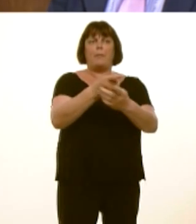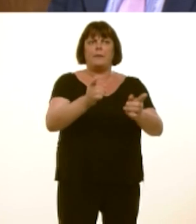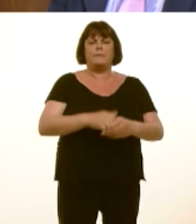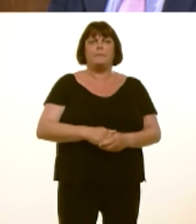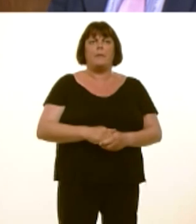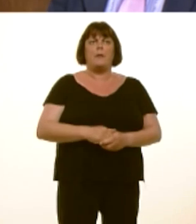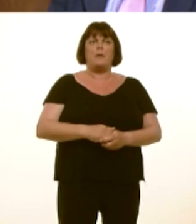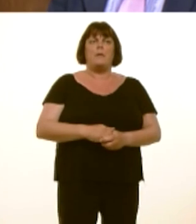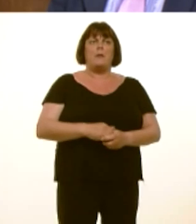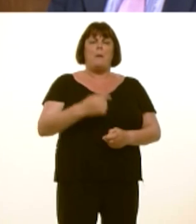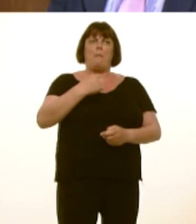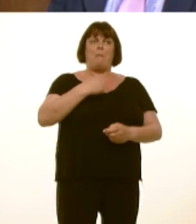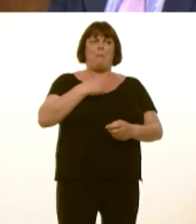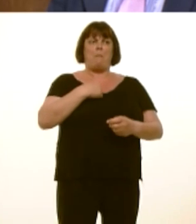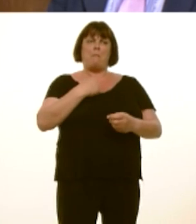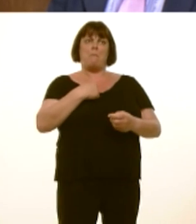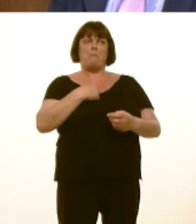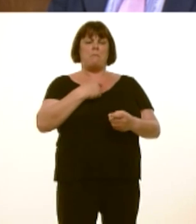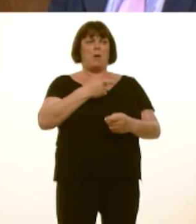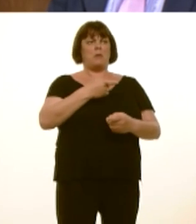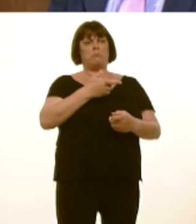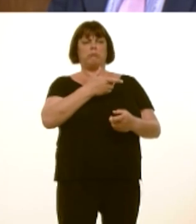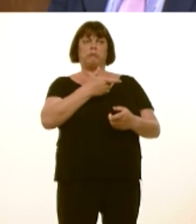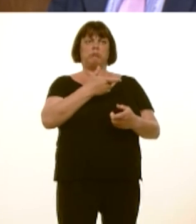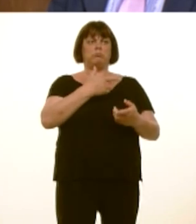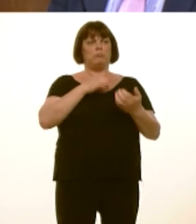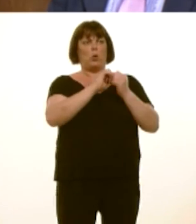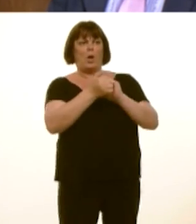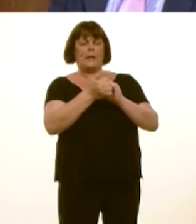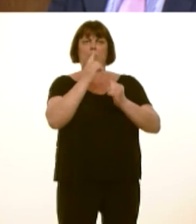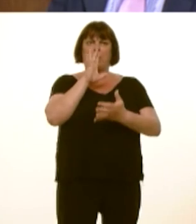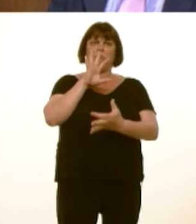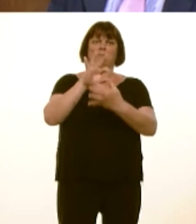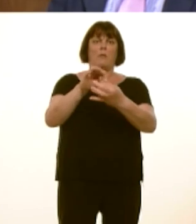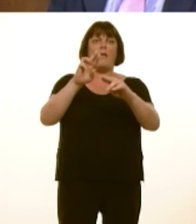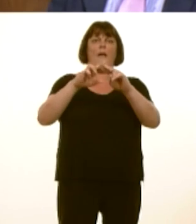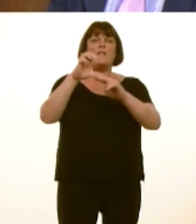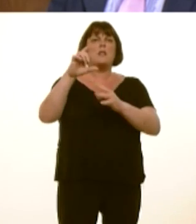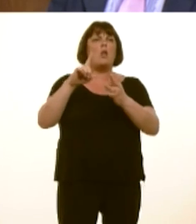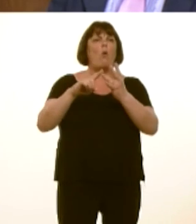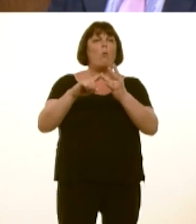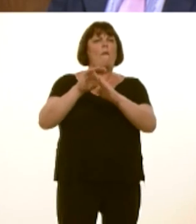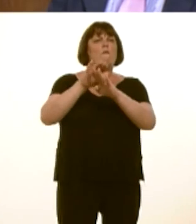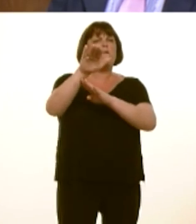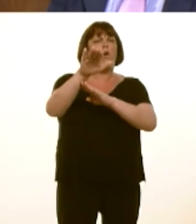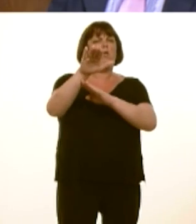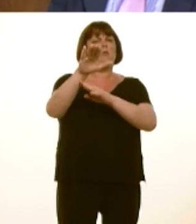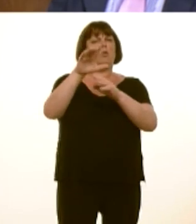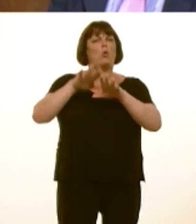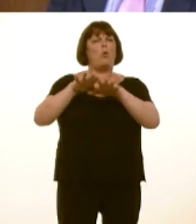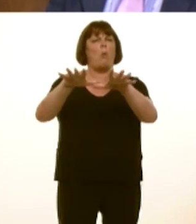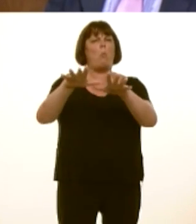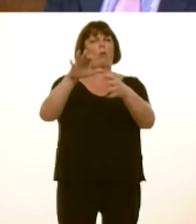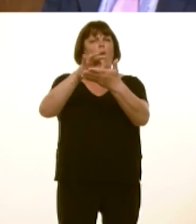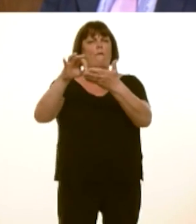with the FCO throughout the weekend and of course remain in contact. I'm sure, however, I speak for all members